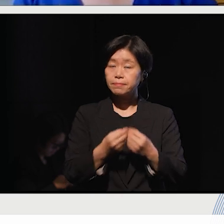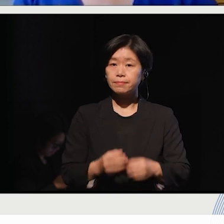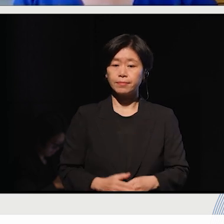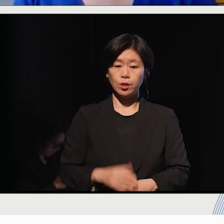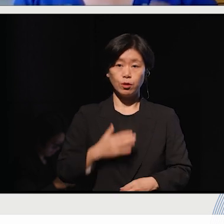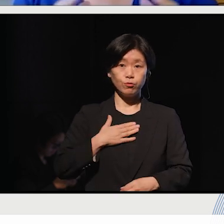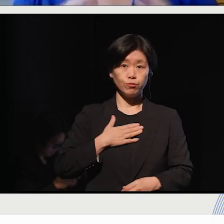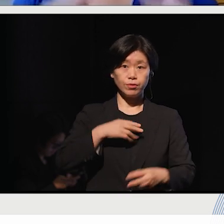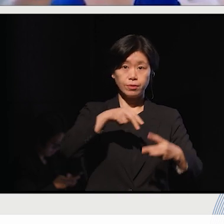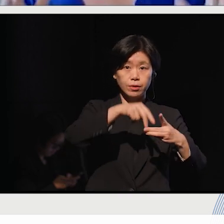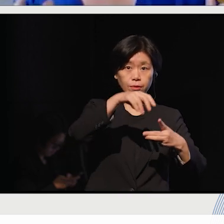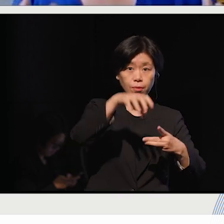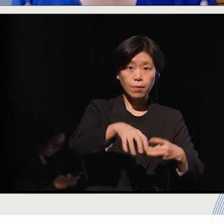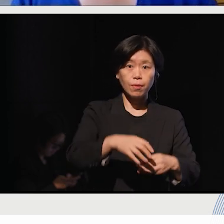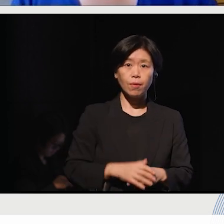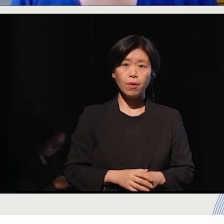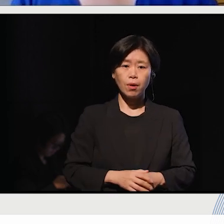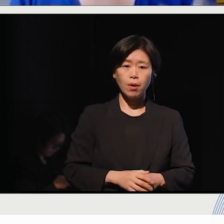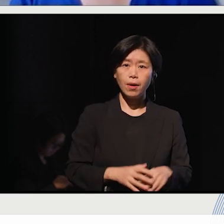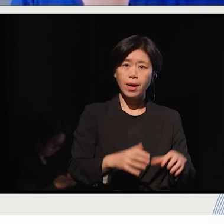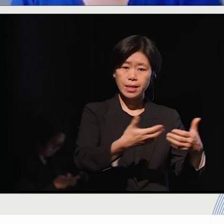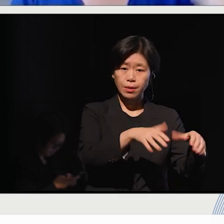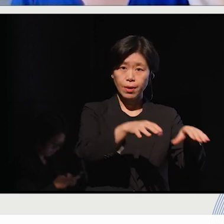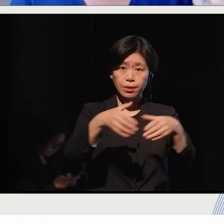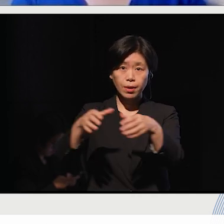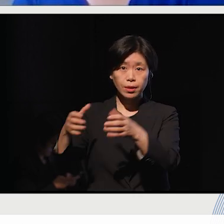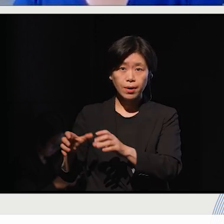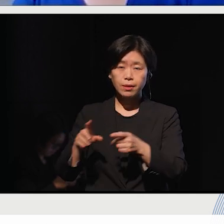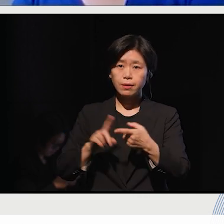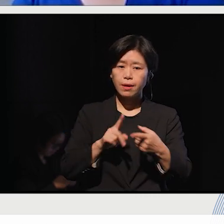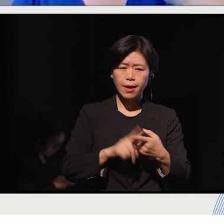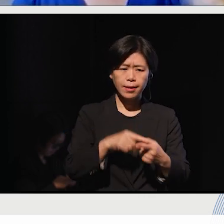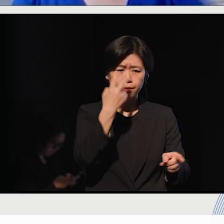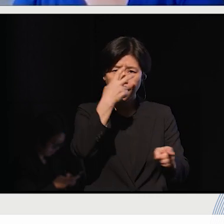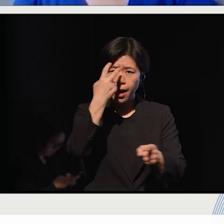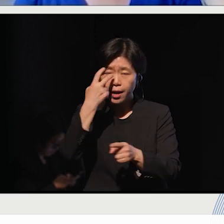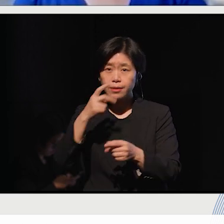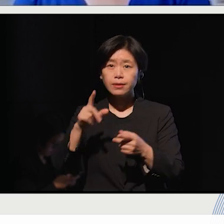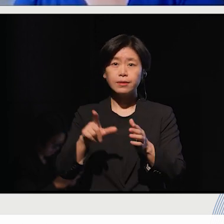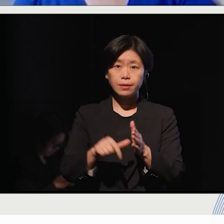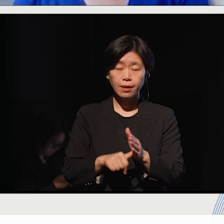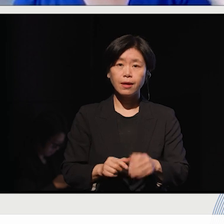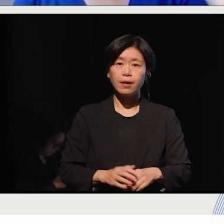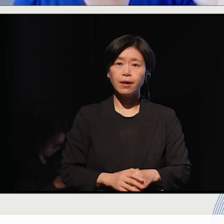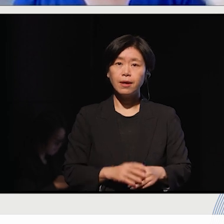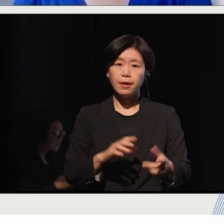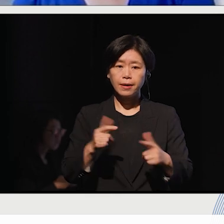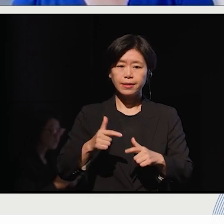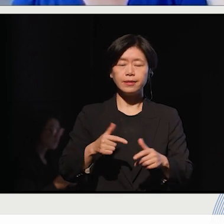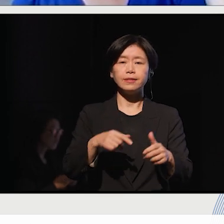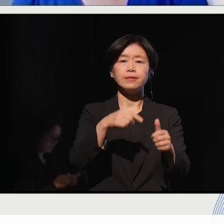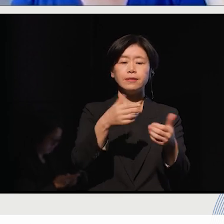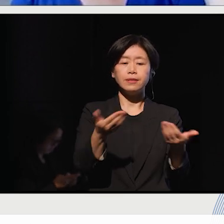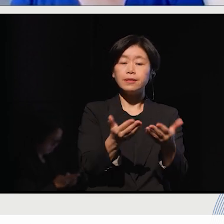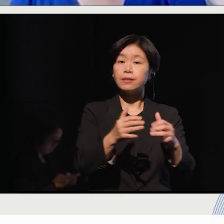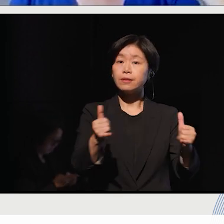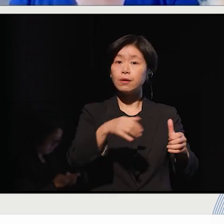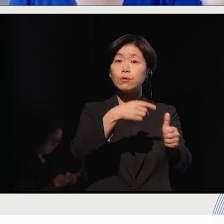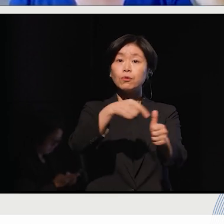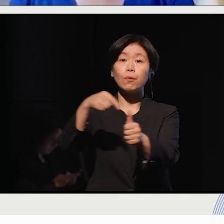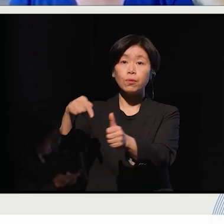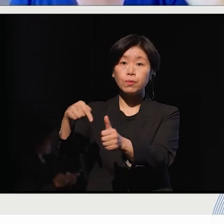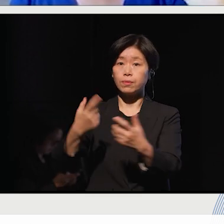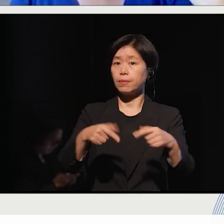my audit of my entire institution, I'm going to put down that we do staff training on a regular basis.